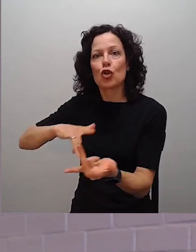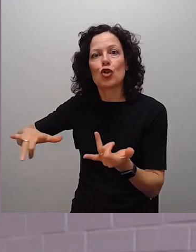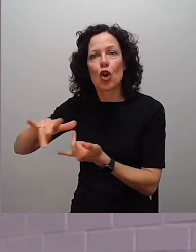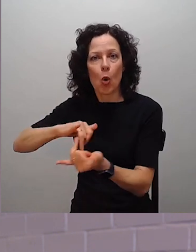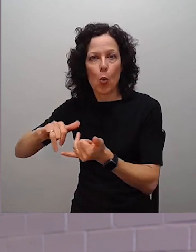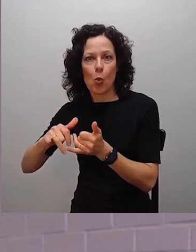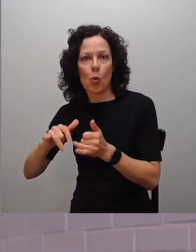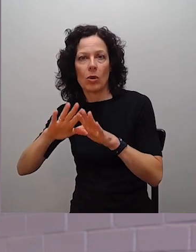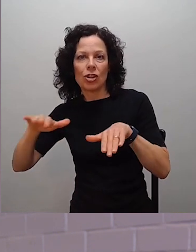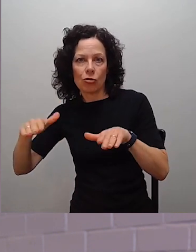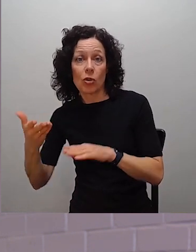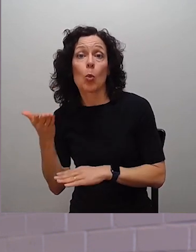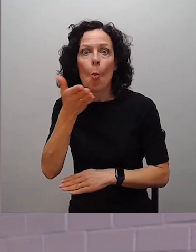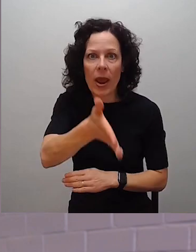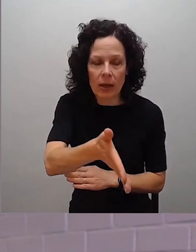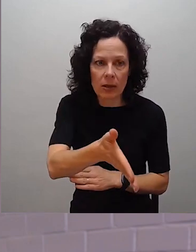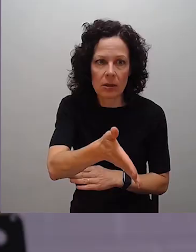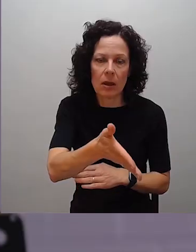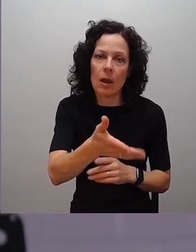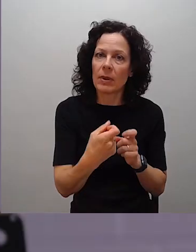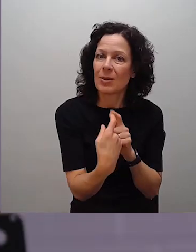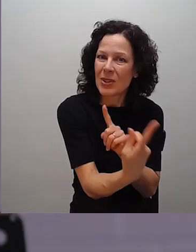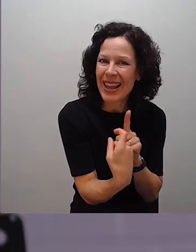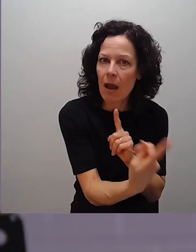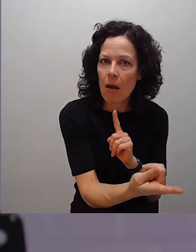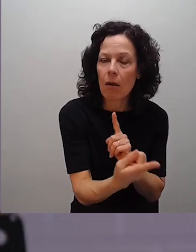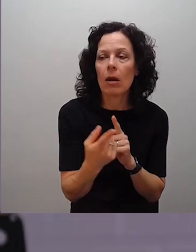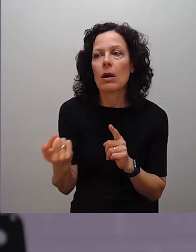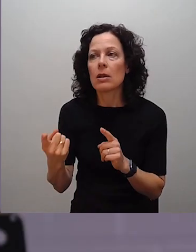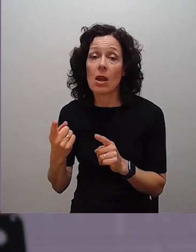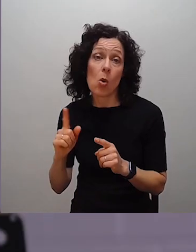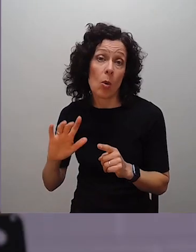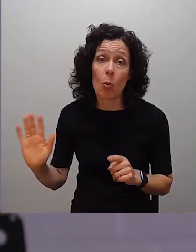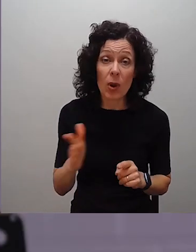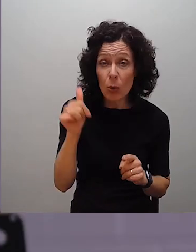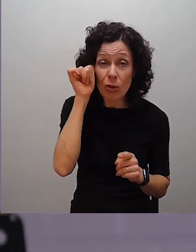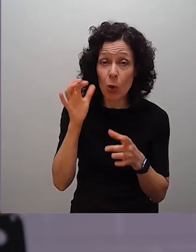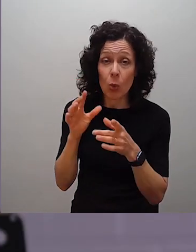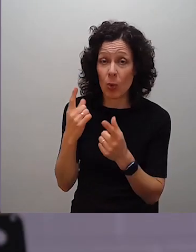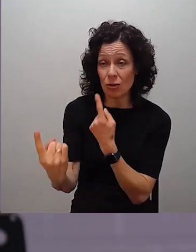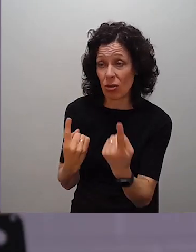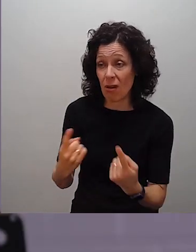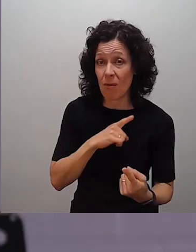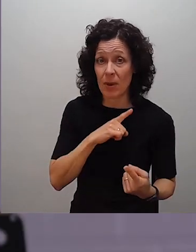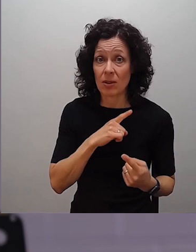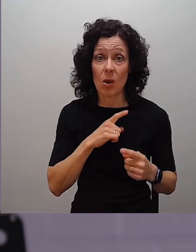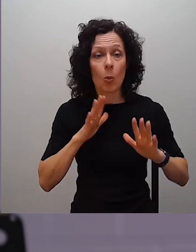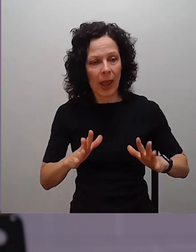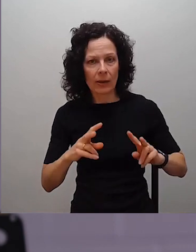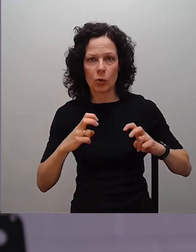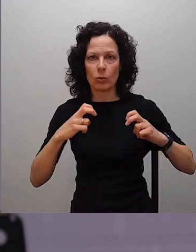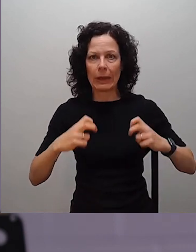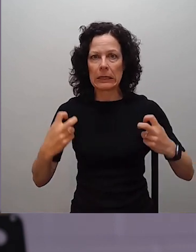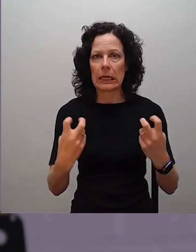us. So as soon as like new showmen came, like all through the years, like everyone knew, because we'd all had to like